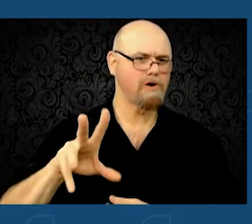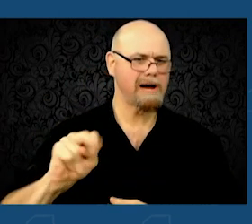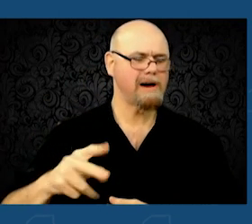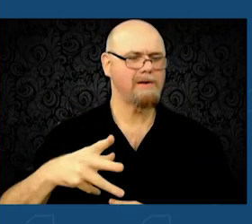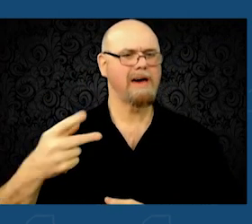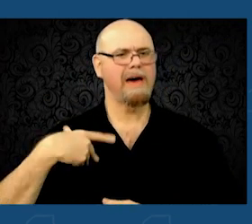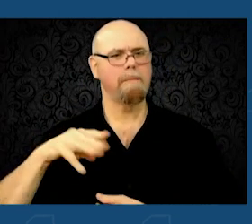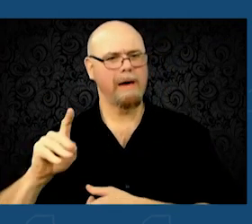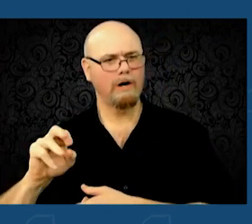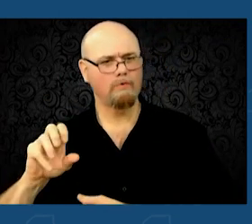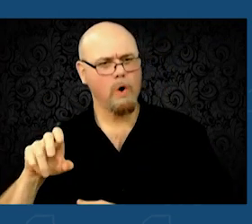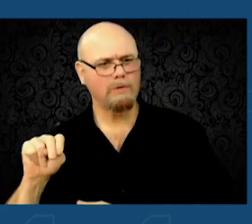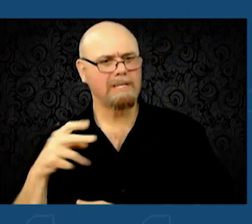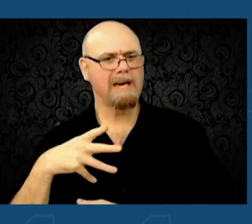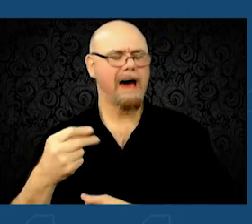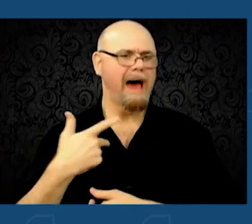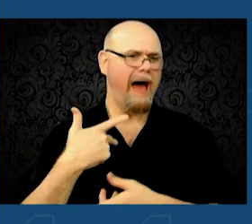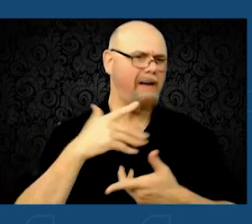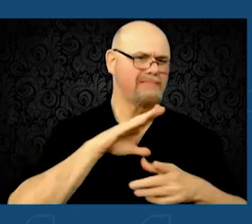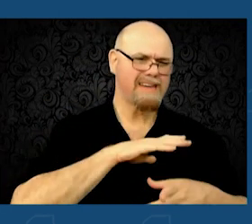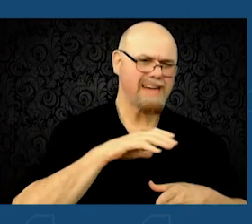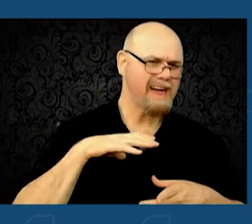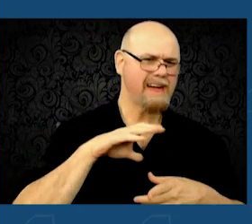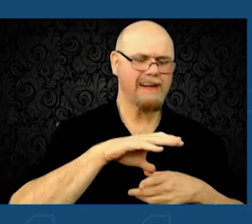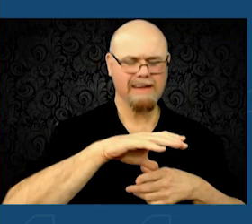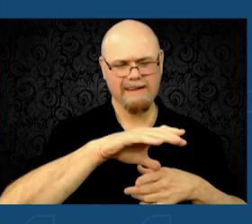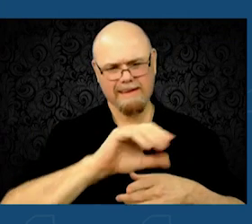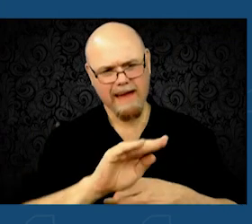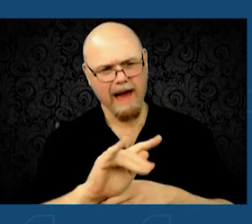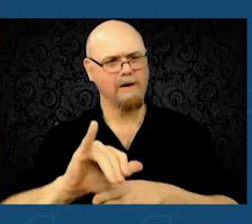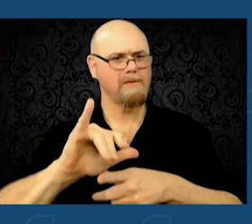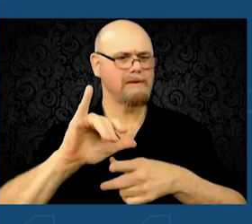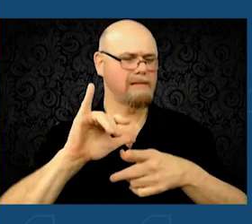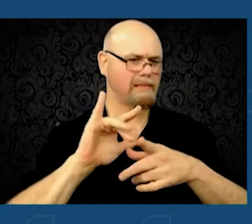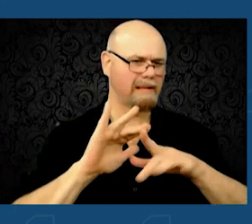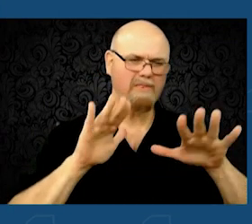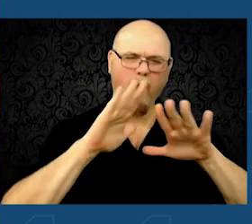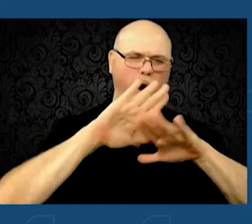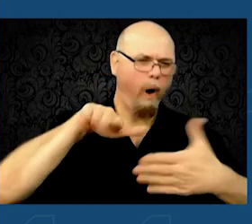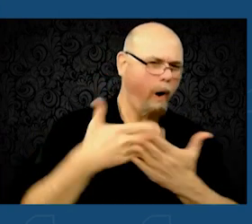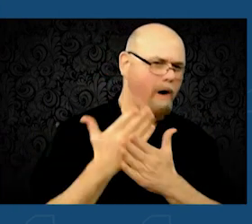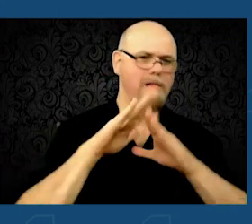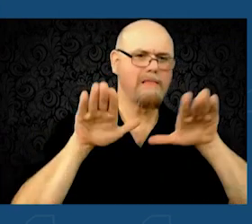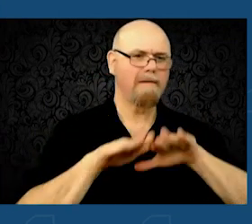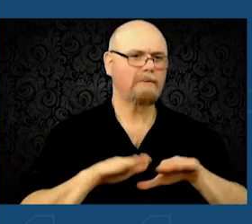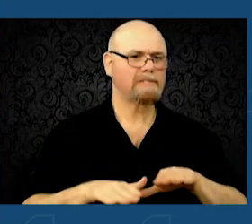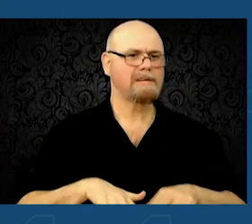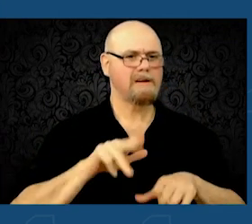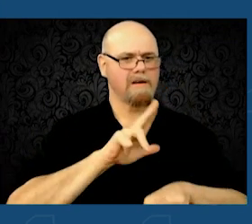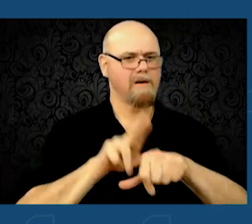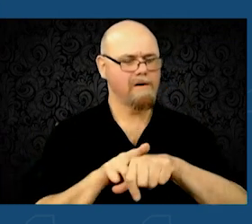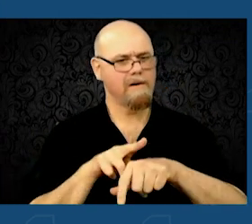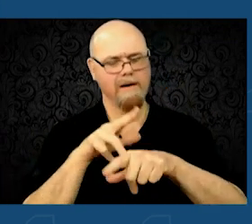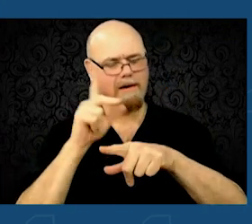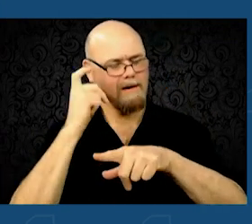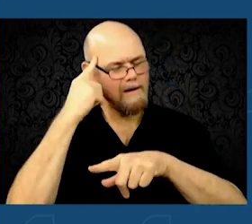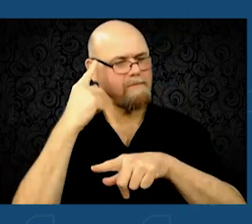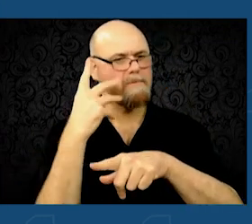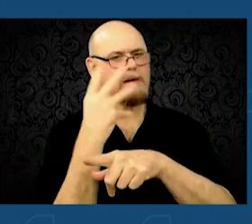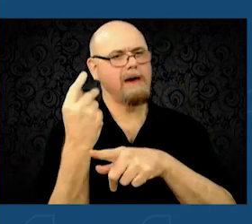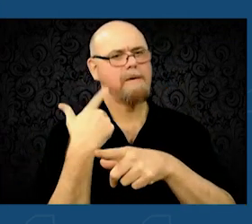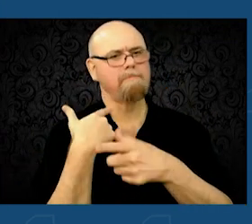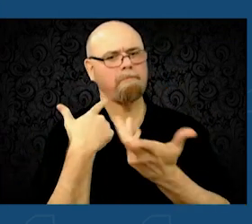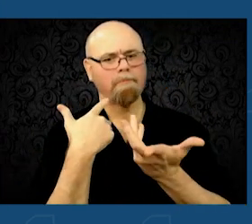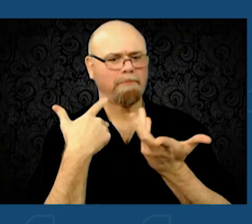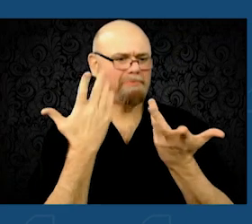county legislature, all levels of government to inspire this work driven by the community. Thank you so much. I'm honored to be